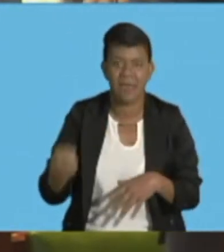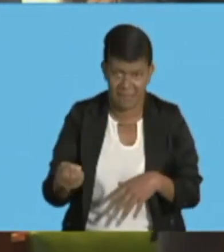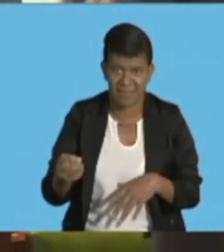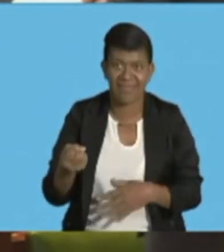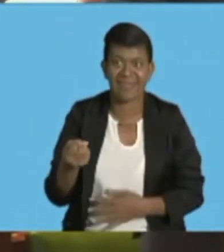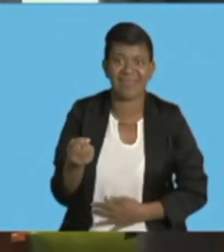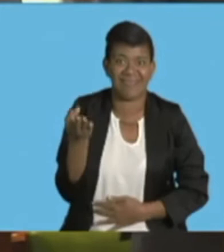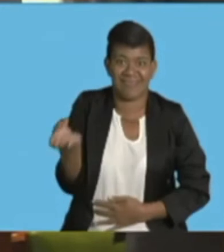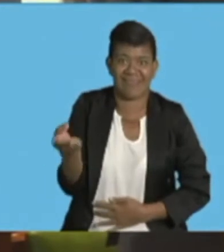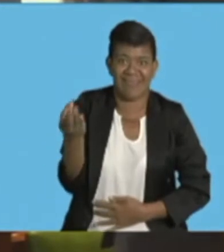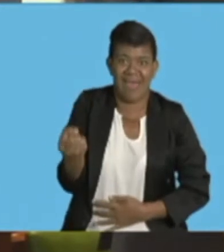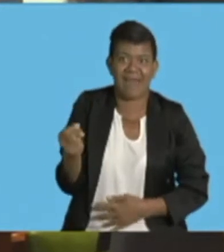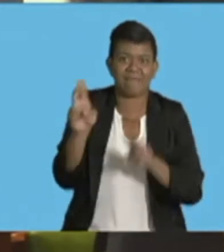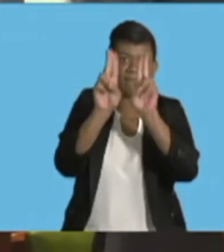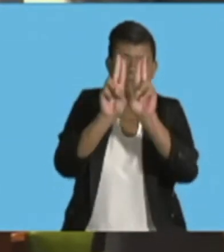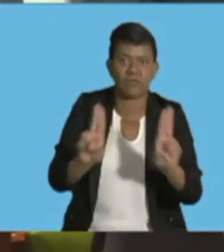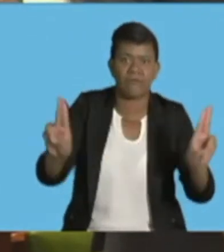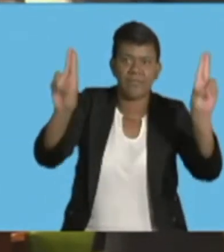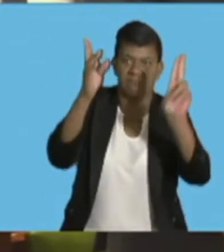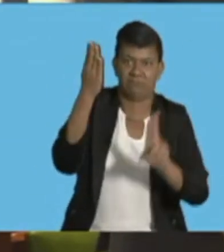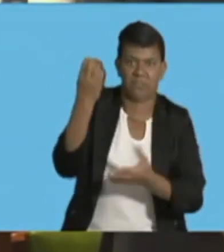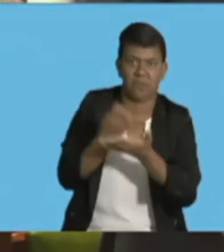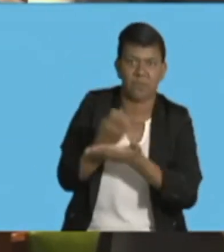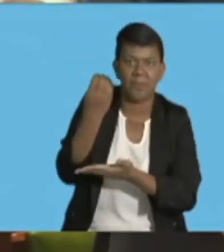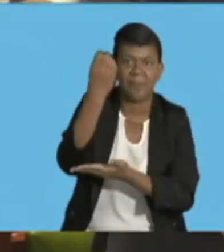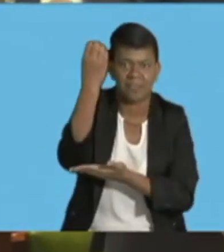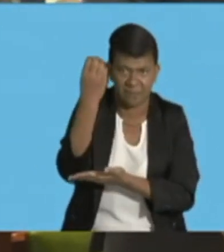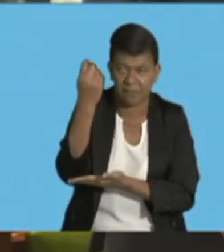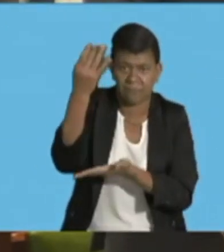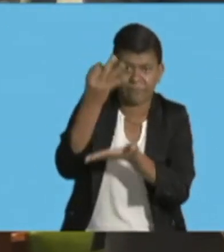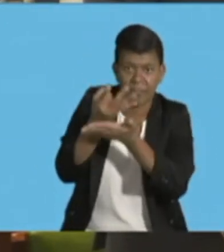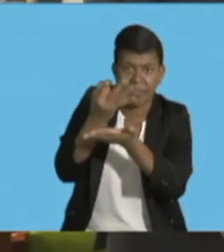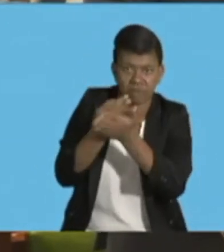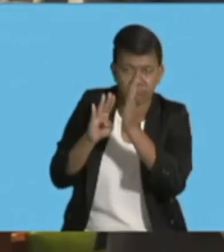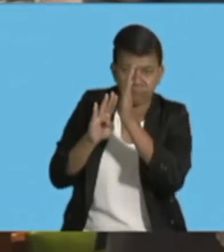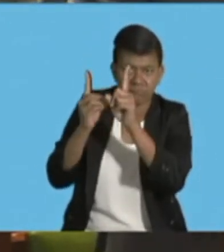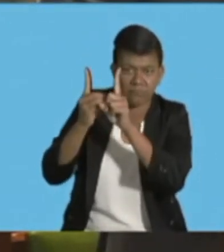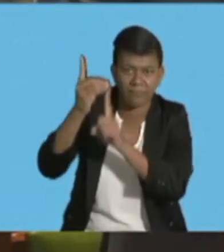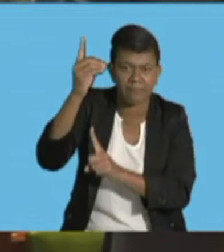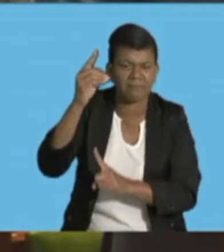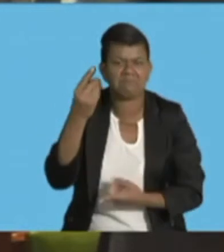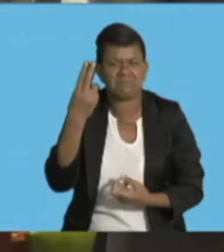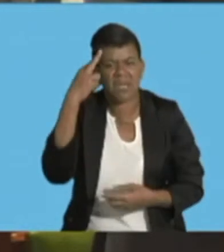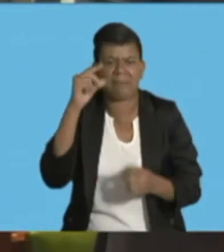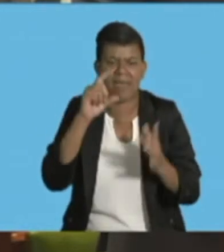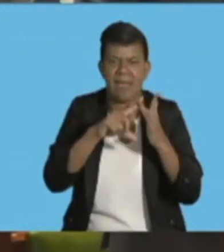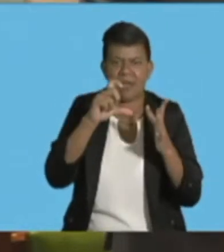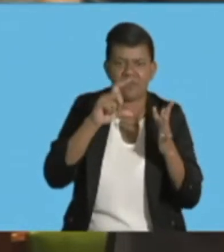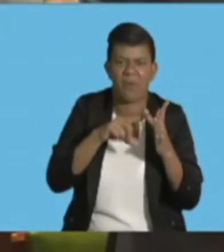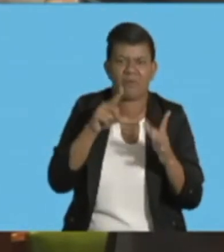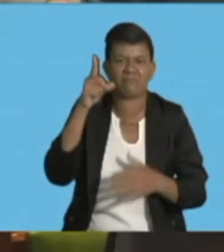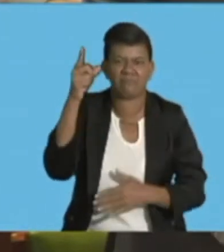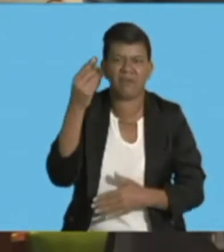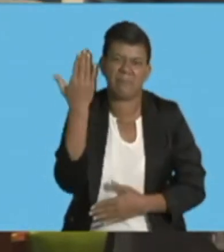Nations Economic and Social Council Forum on Financing for Development, commonly known as ECOSOC, which is where the UN Secretary-General,